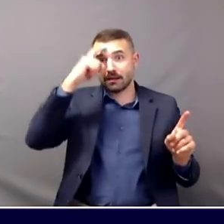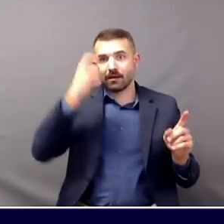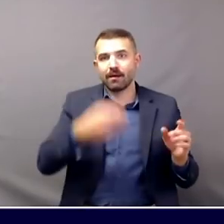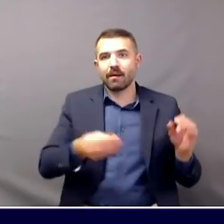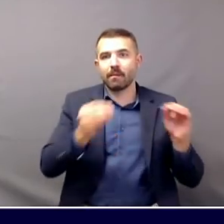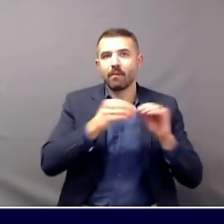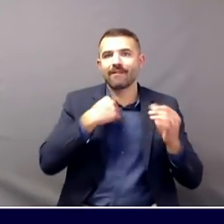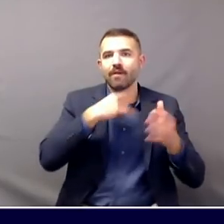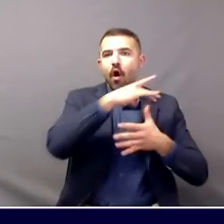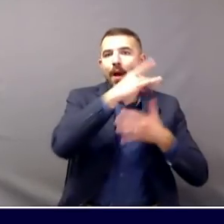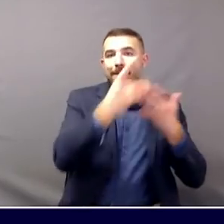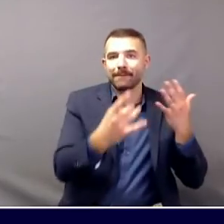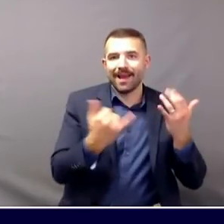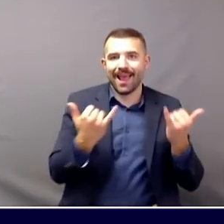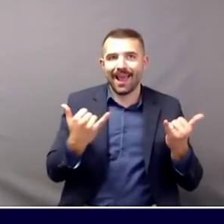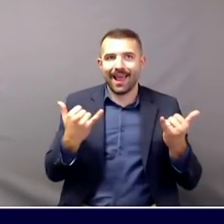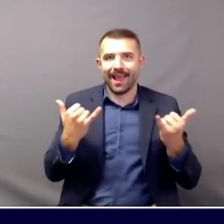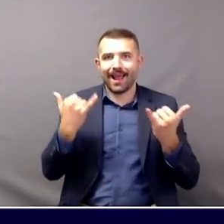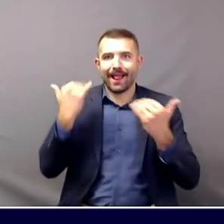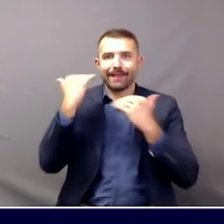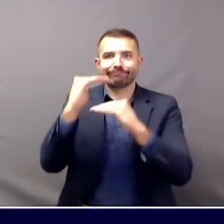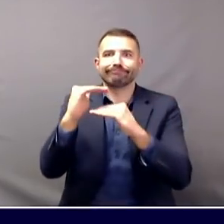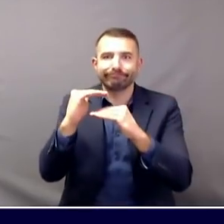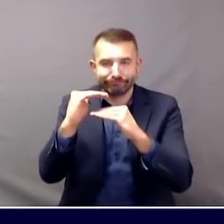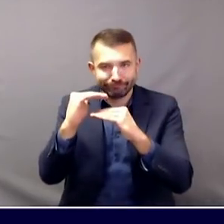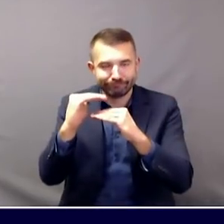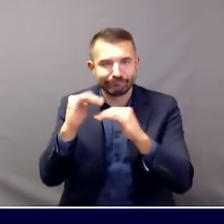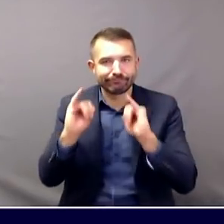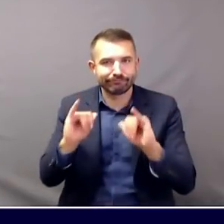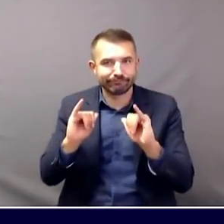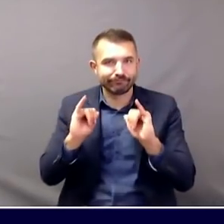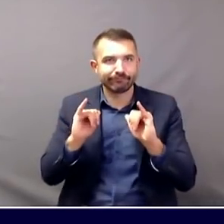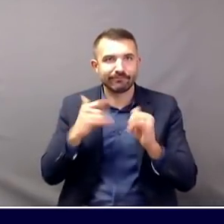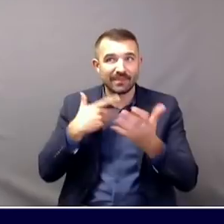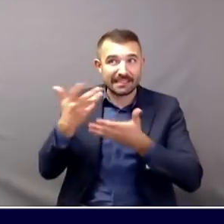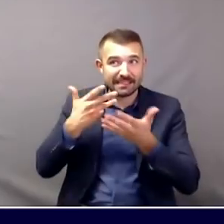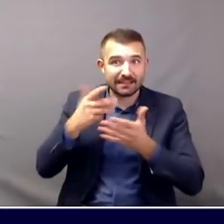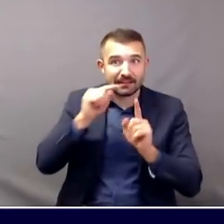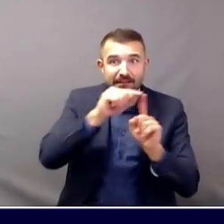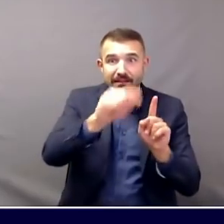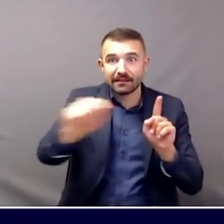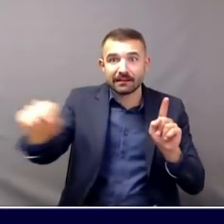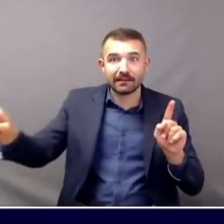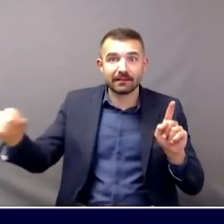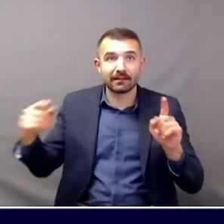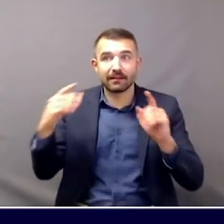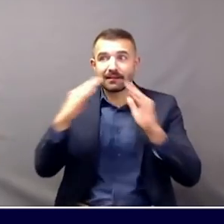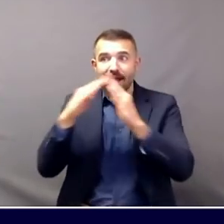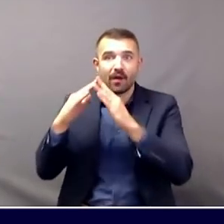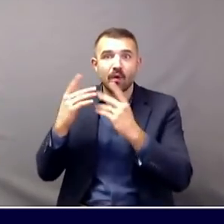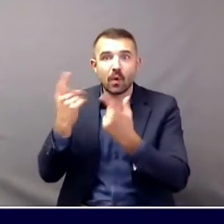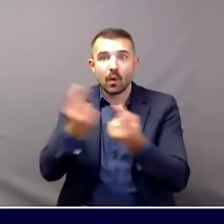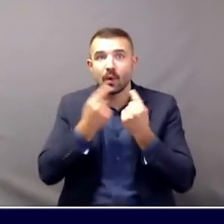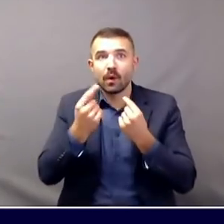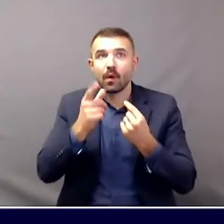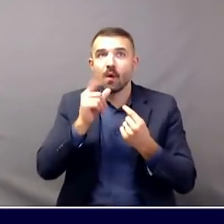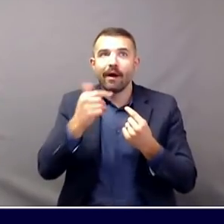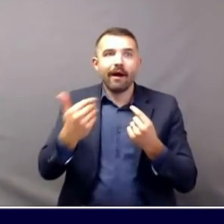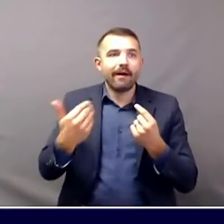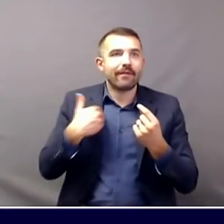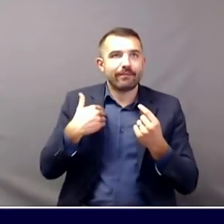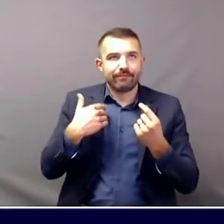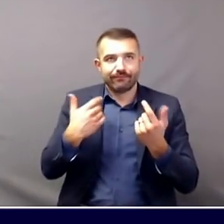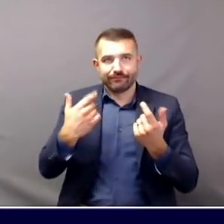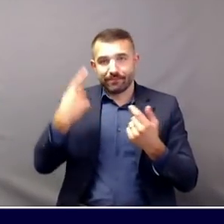do regular conversations with the municipalities to make sure that we also provide the ongoing behavioral health and other types of supports that